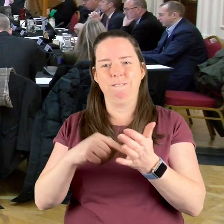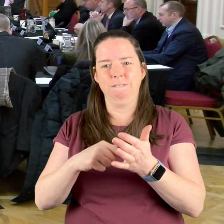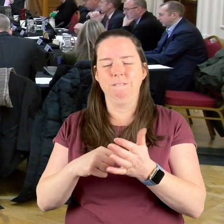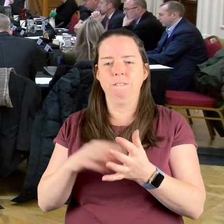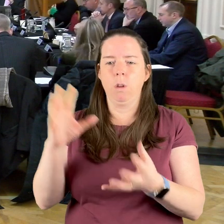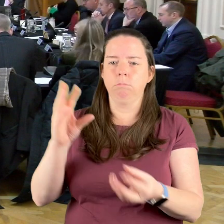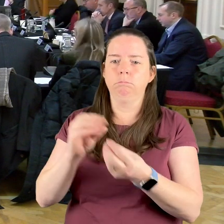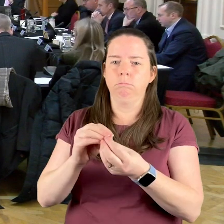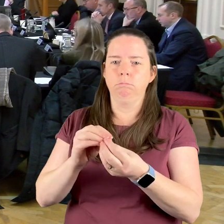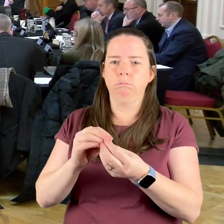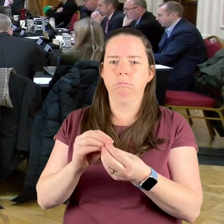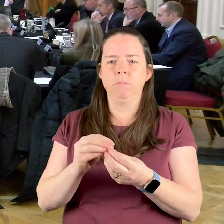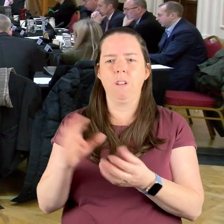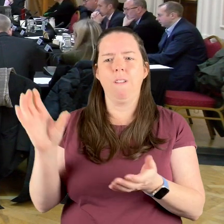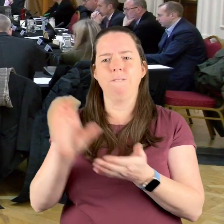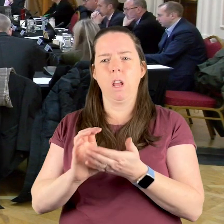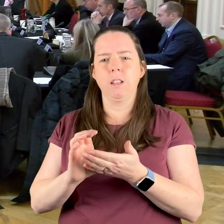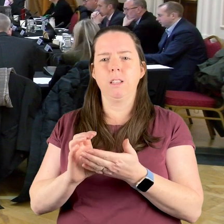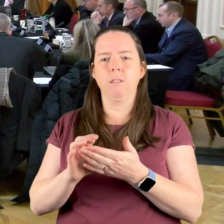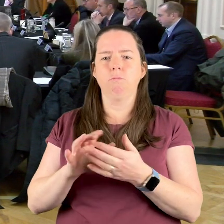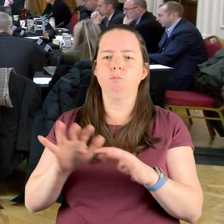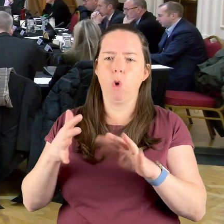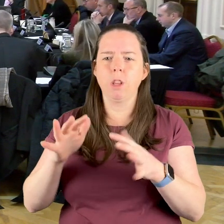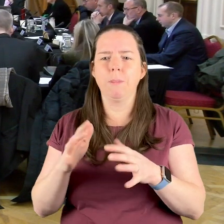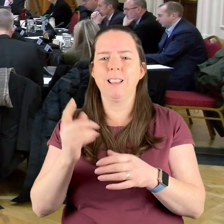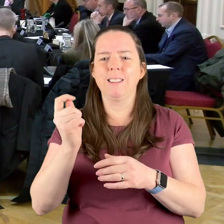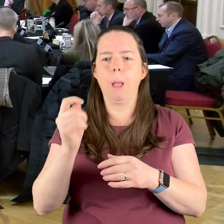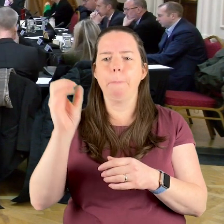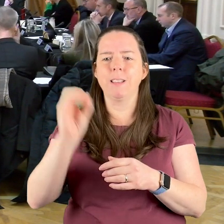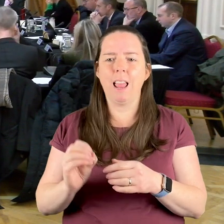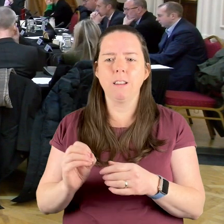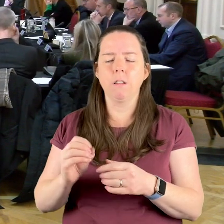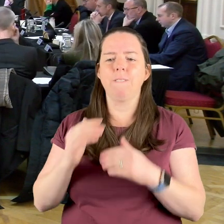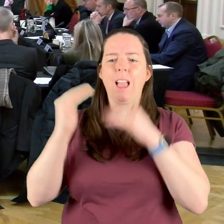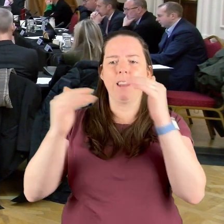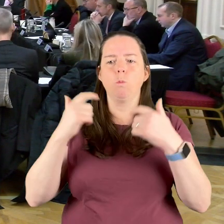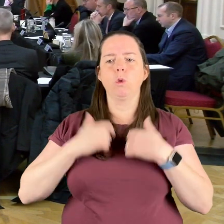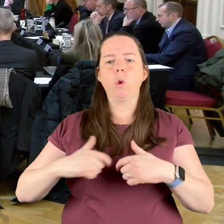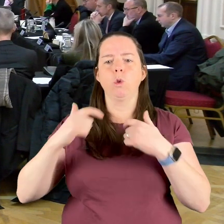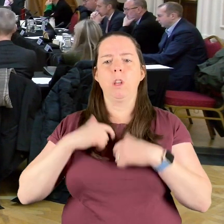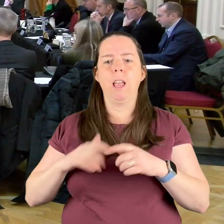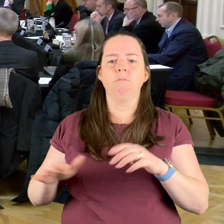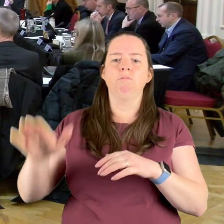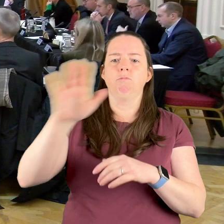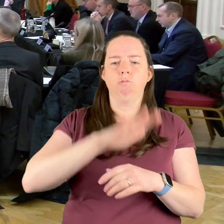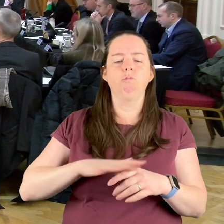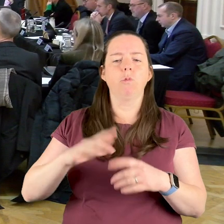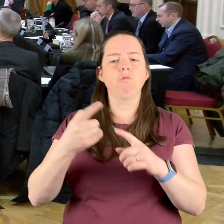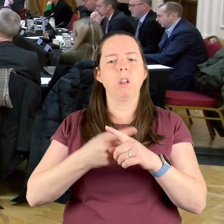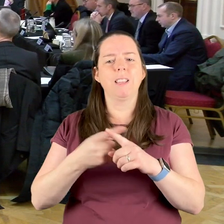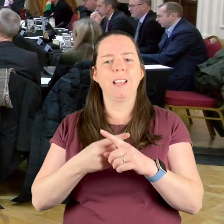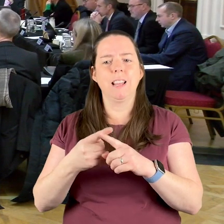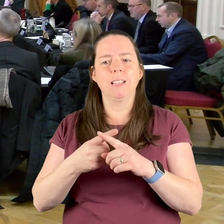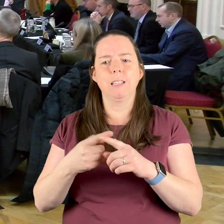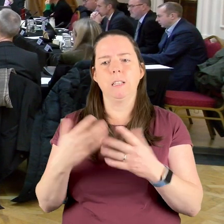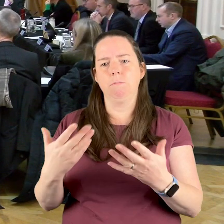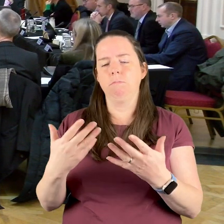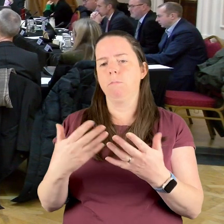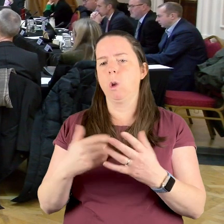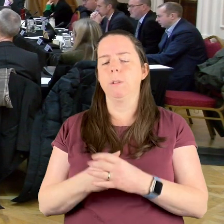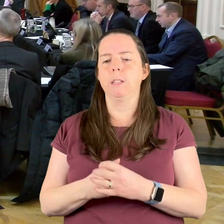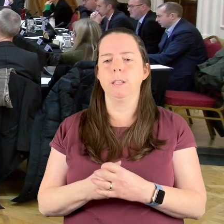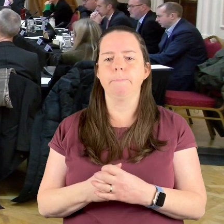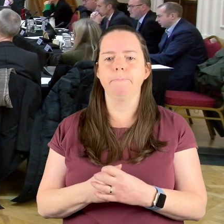million that is set out here, and funds approximately 10% of adult social